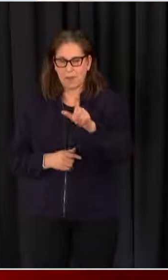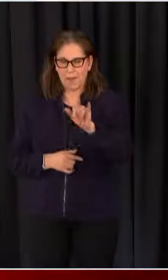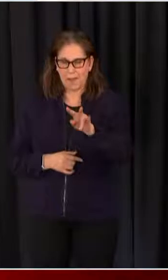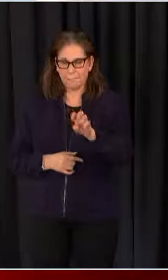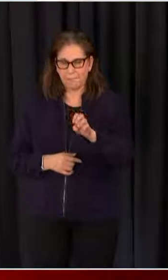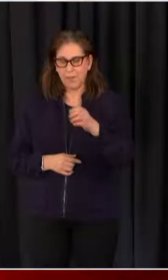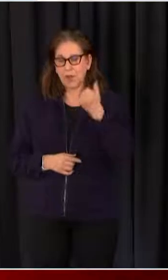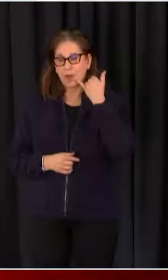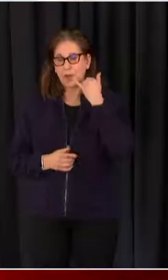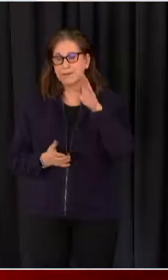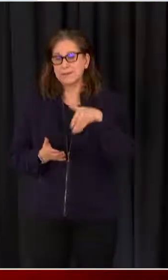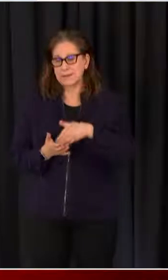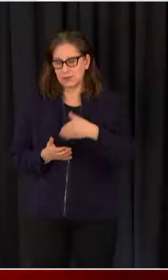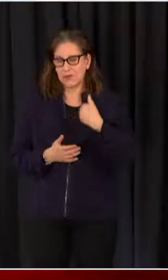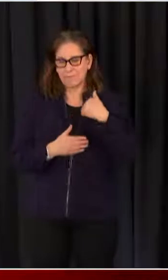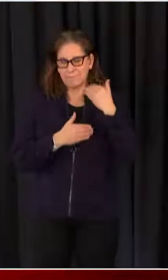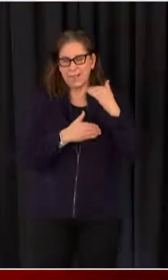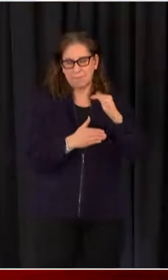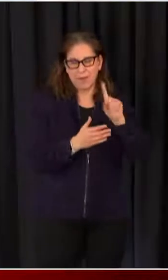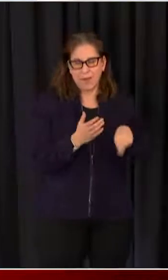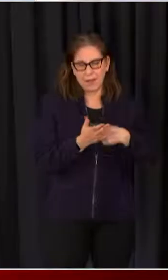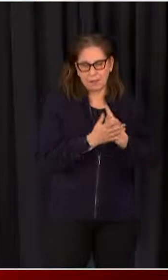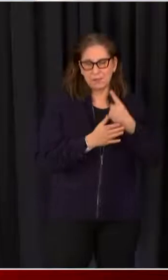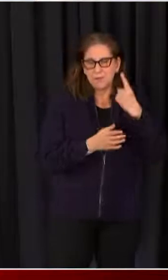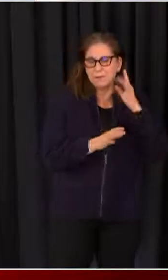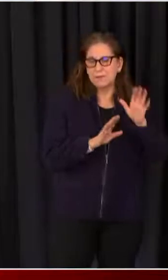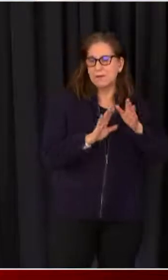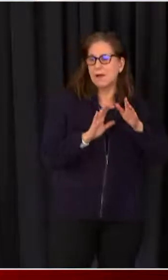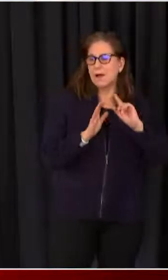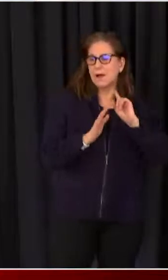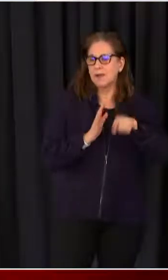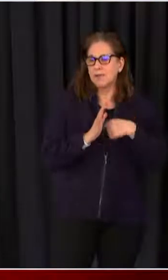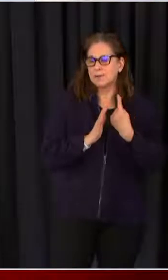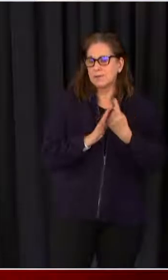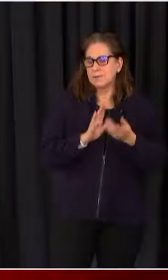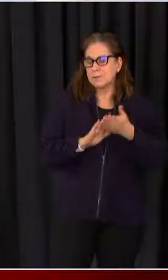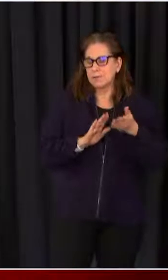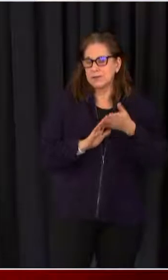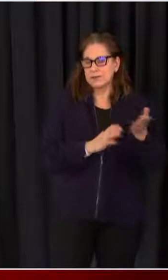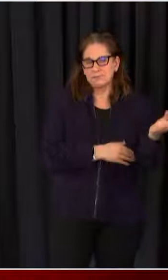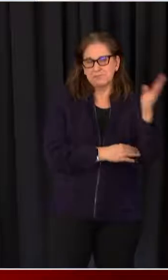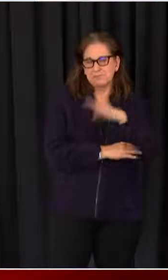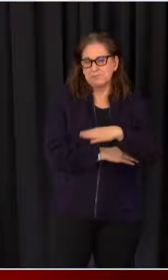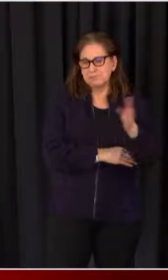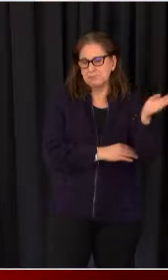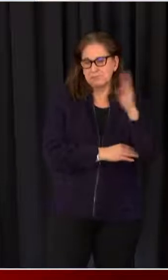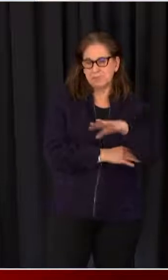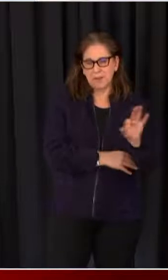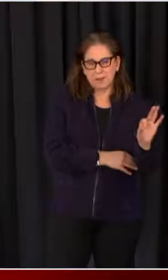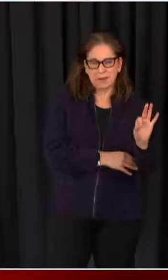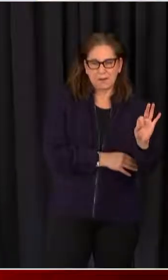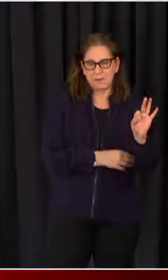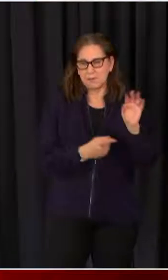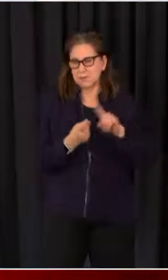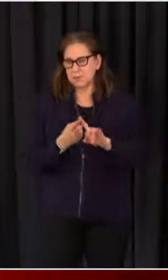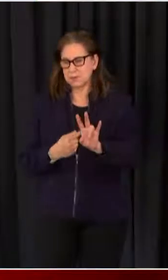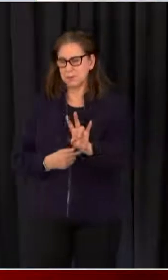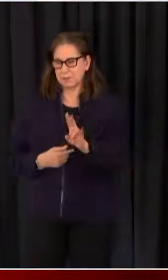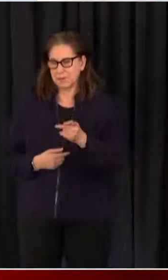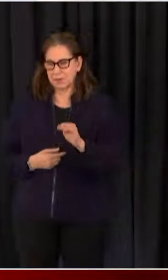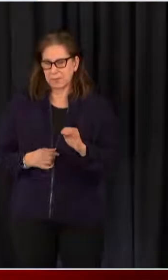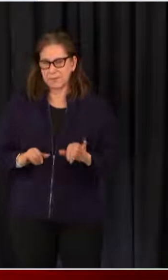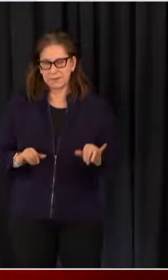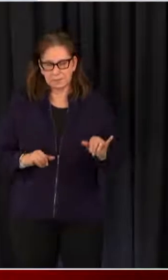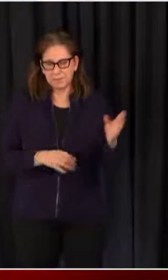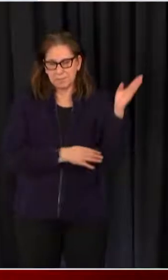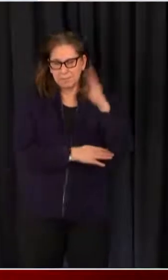center's hours of operation will remain as they are. They're typically 9 to 7, Monday through Friday, and then we have some weekend